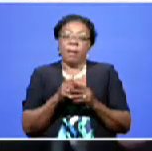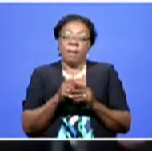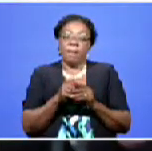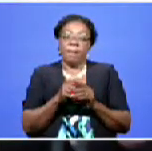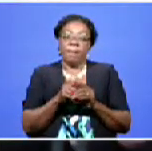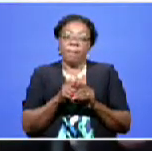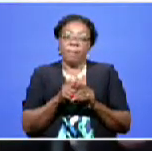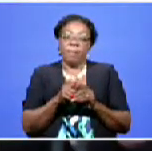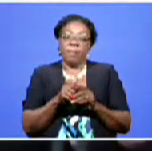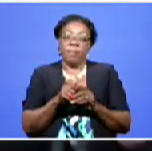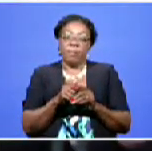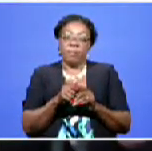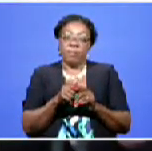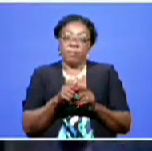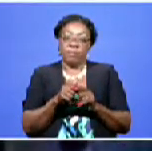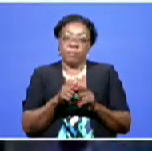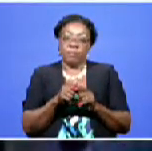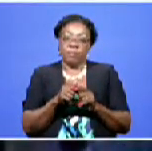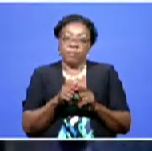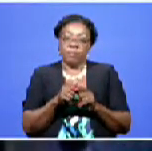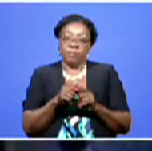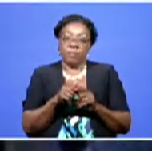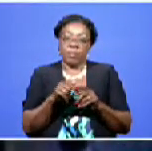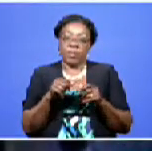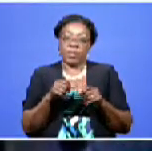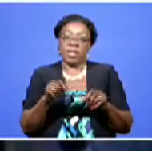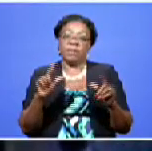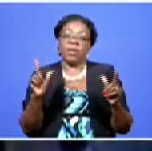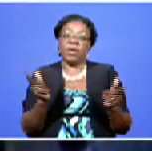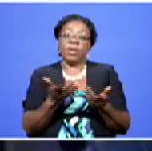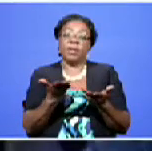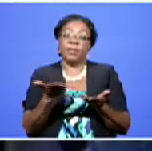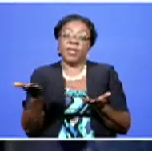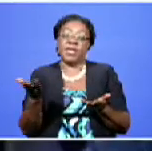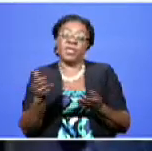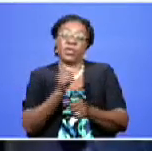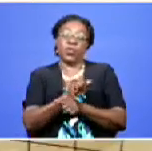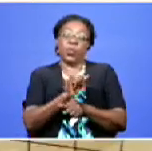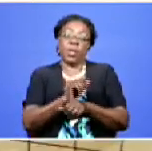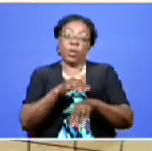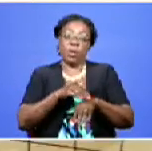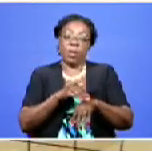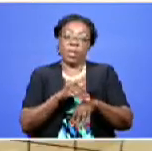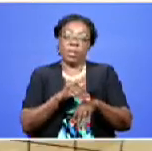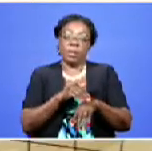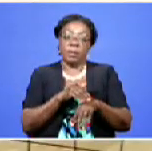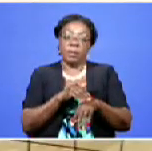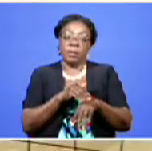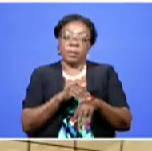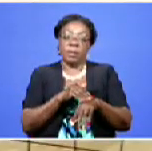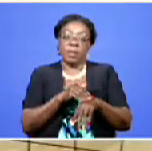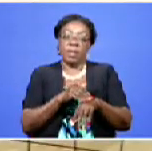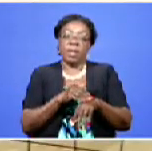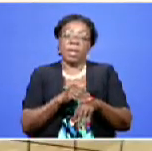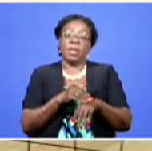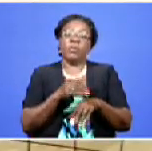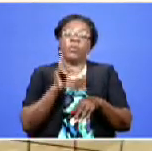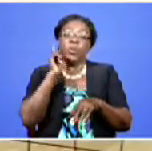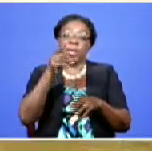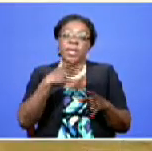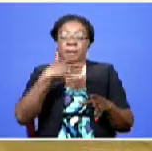are doing a lot of good work. We still have a lot of things to work on. And I think that we can get better as time goes